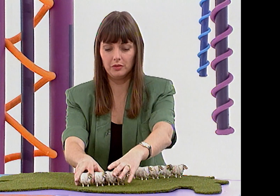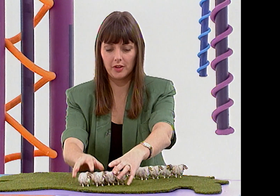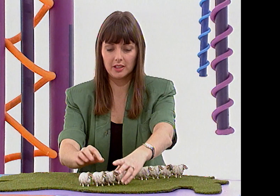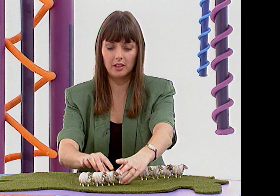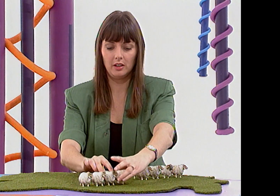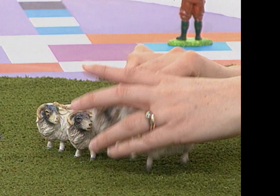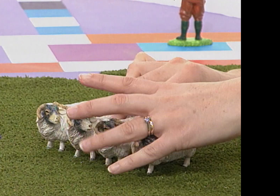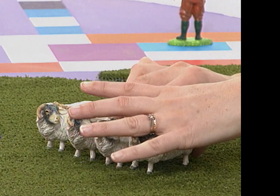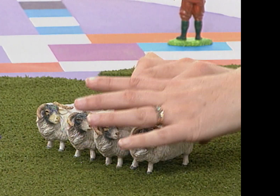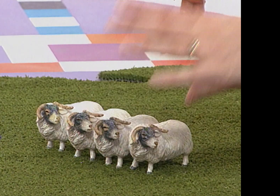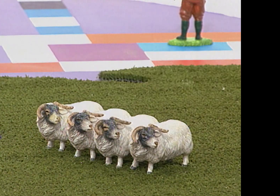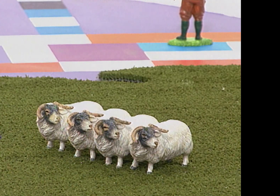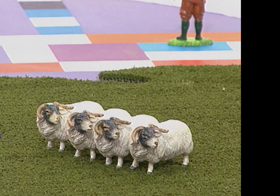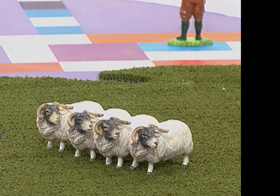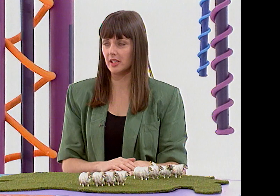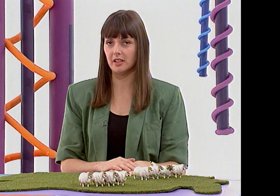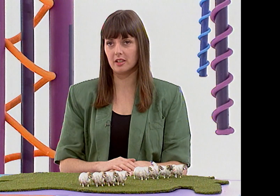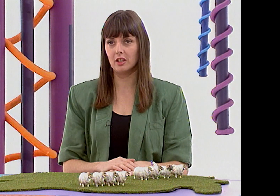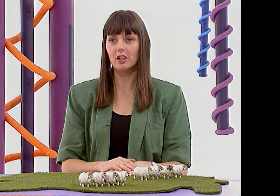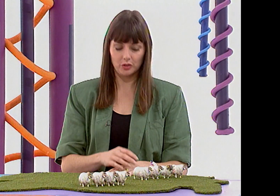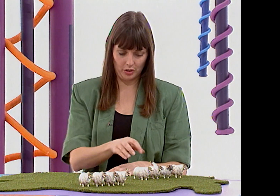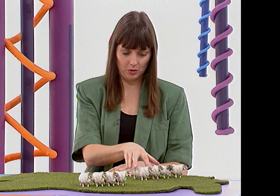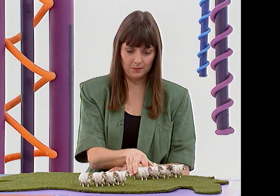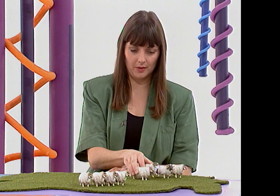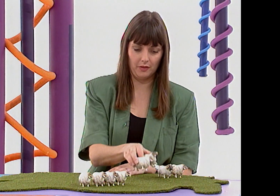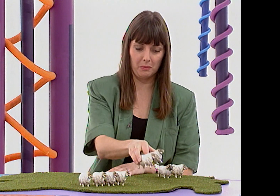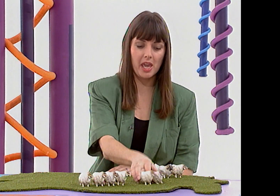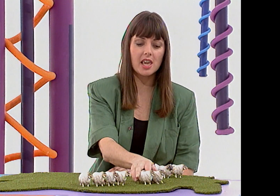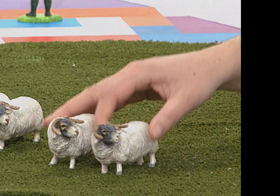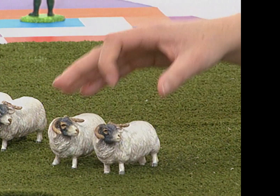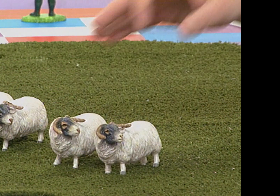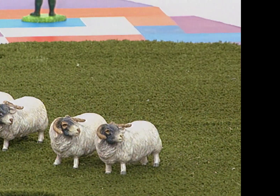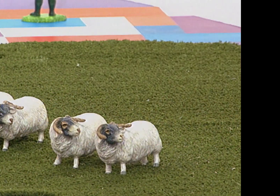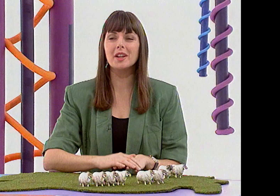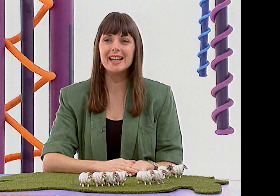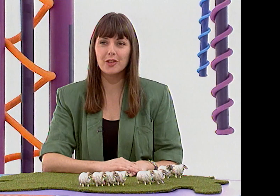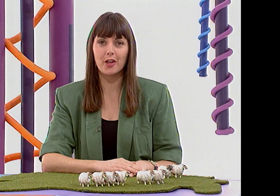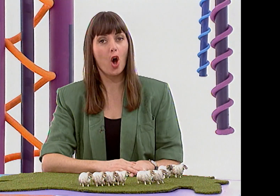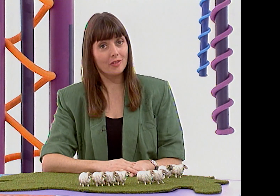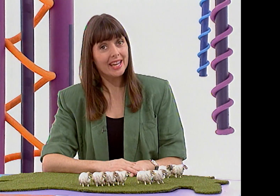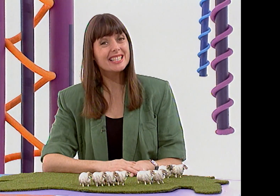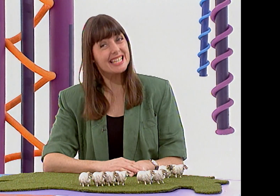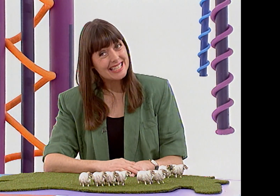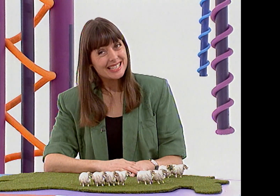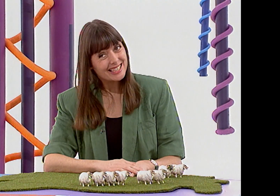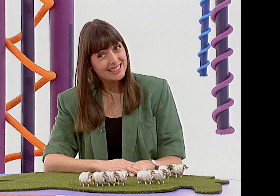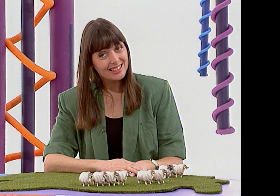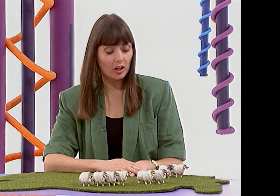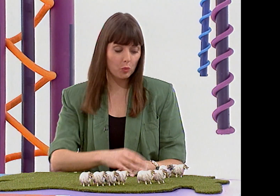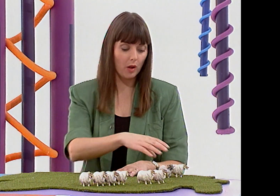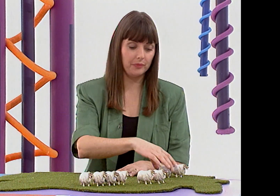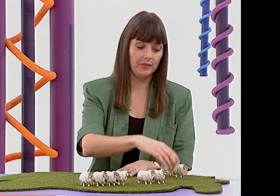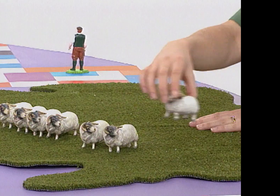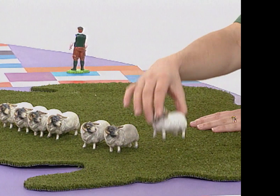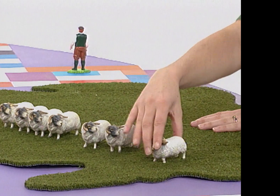for you, Freddie. Right. A quarter of eight is? Two. Fair for me. And one eighth of eight is? One.